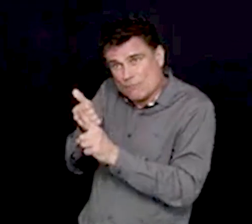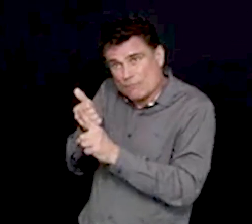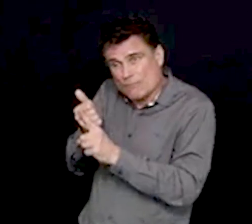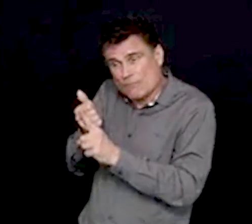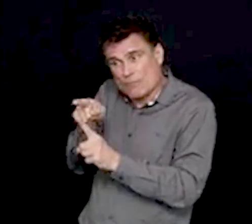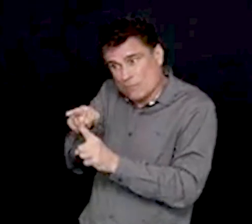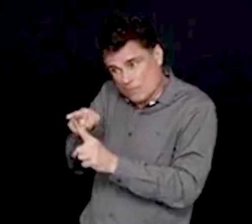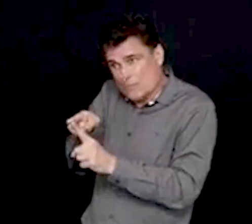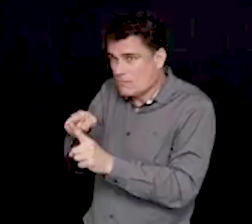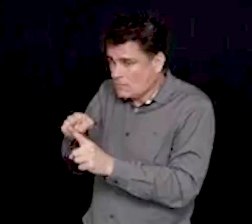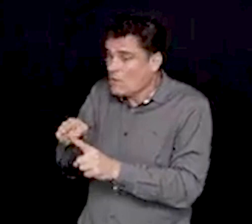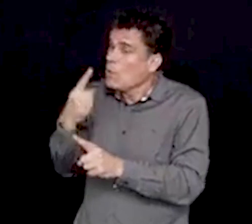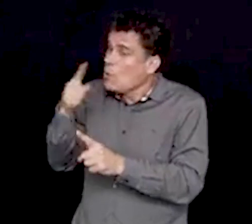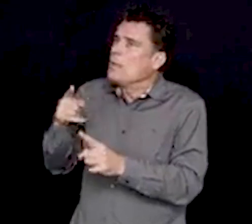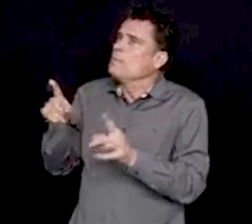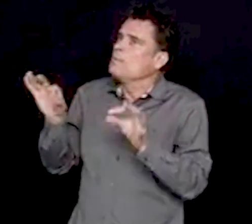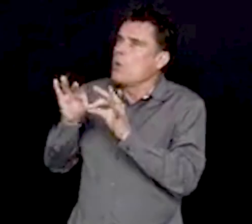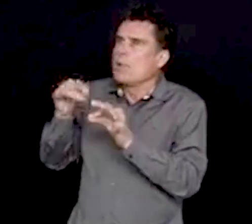simple example. There